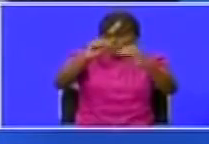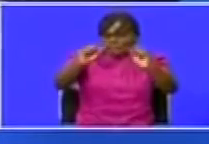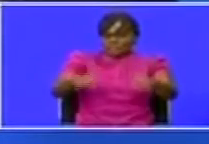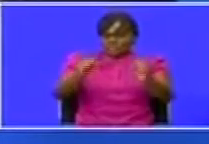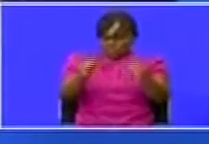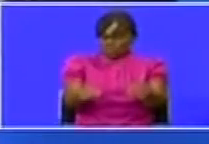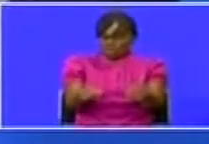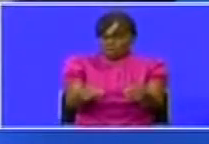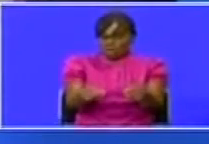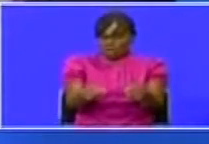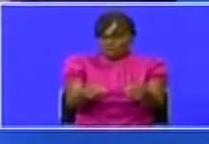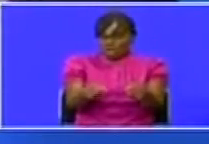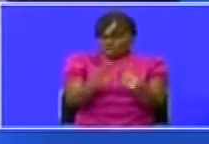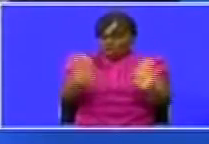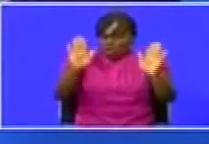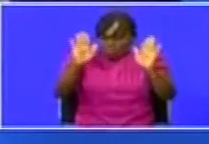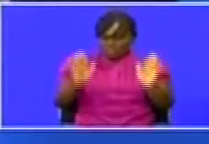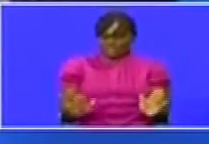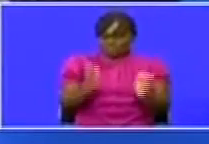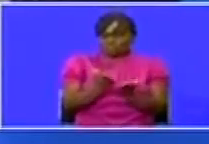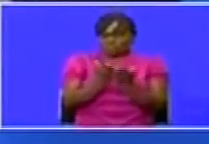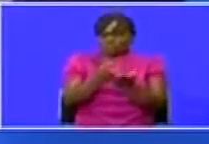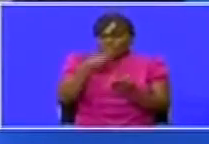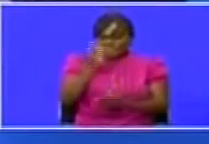such a state and nobody is providing the